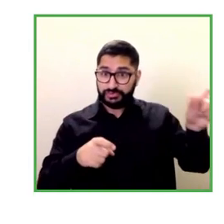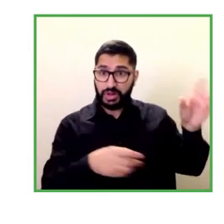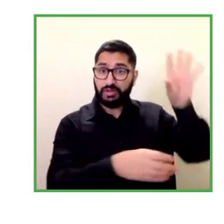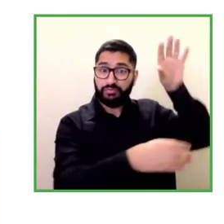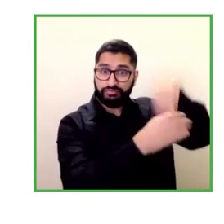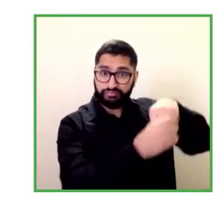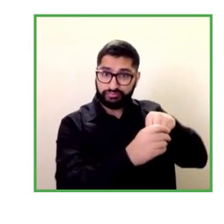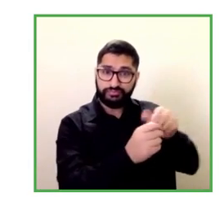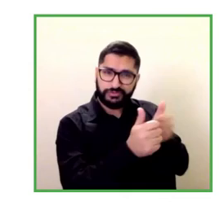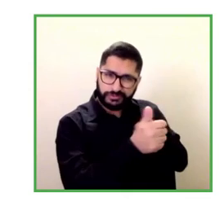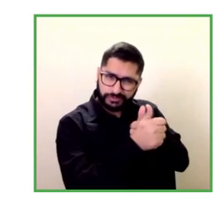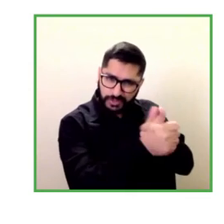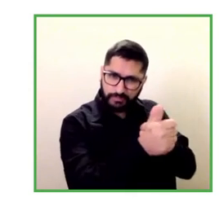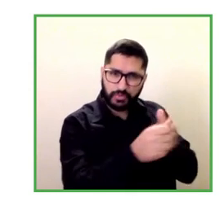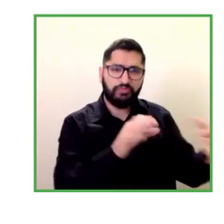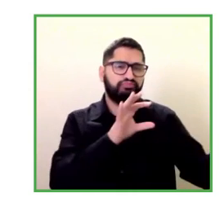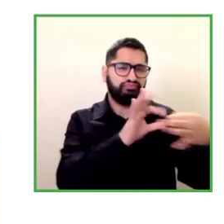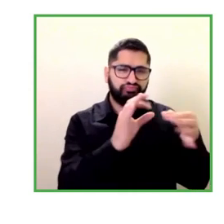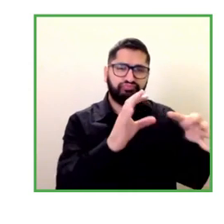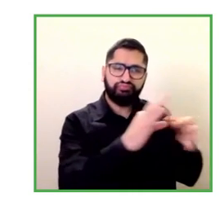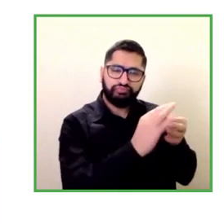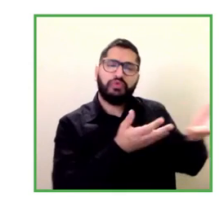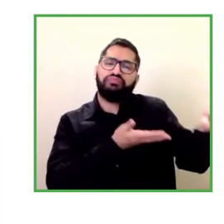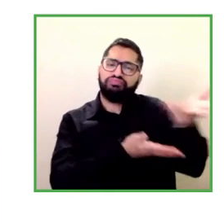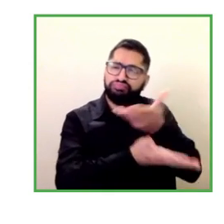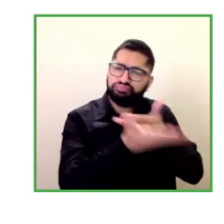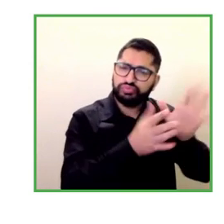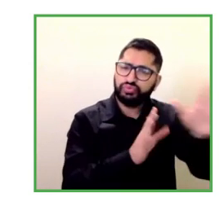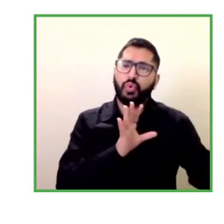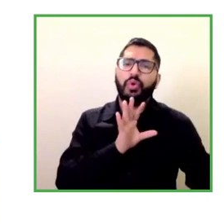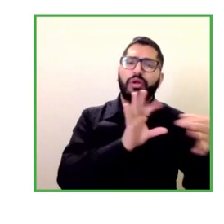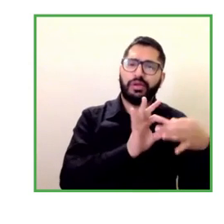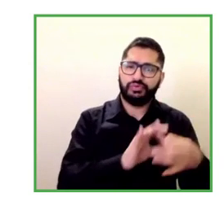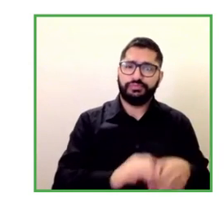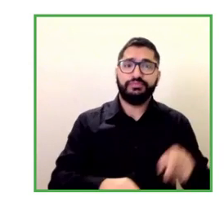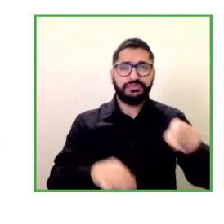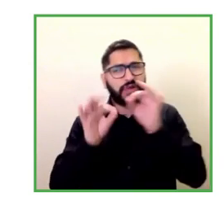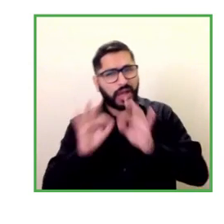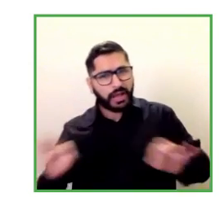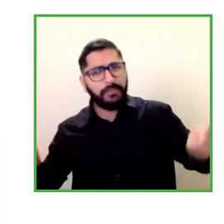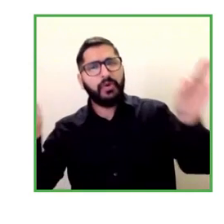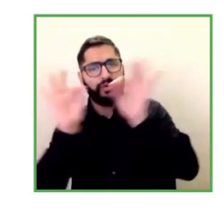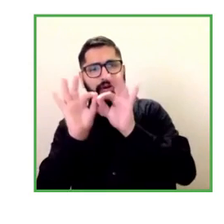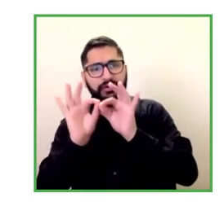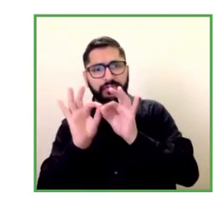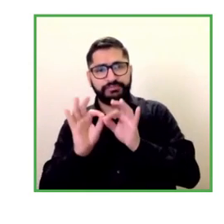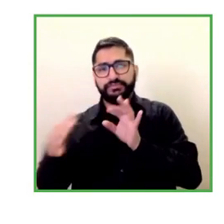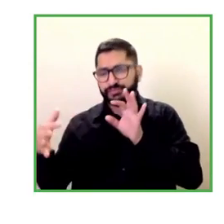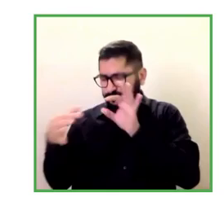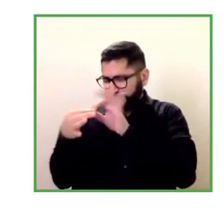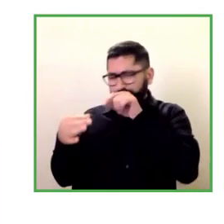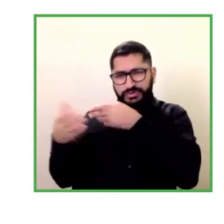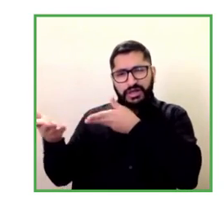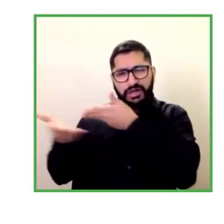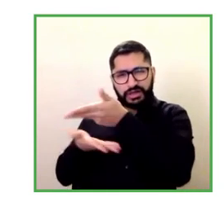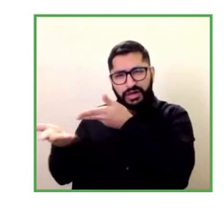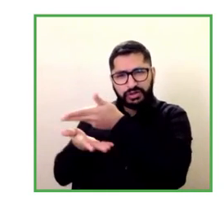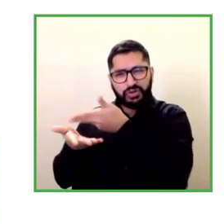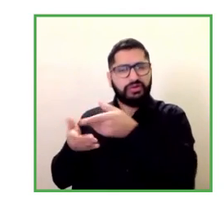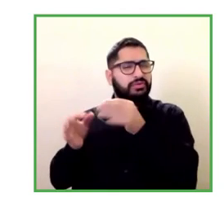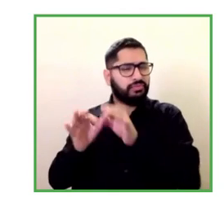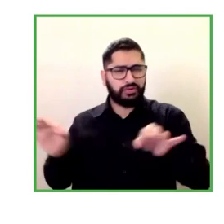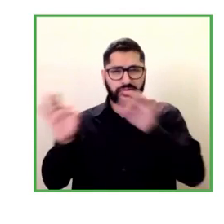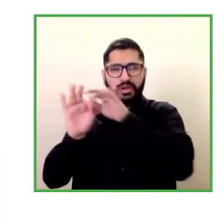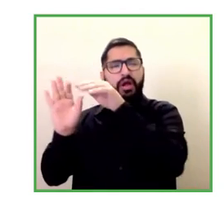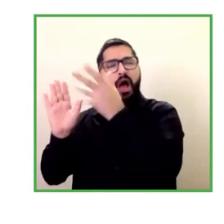society, link to relate to. And that is why it's important to consider this from the